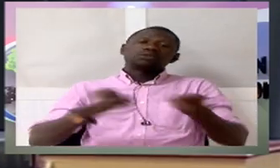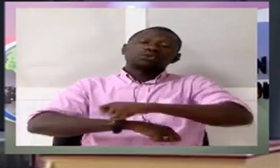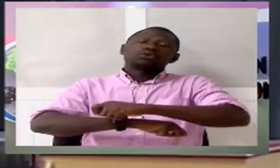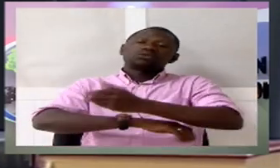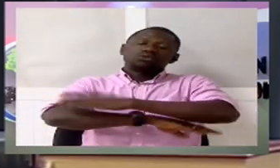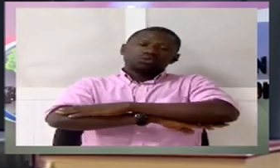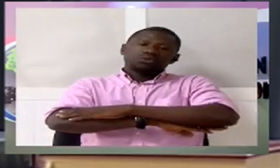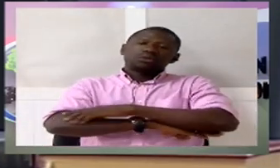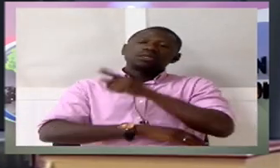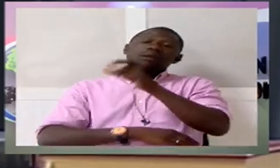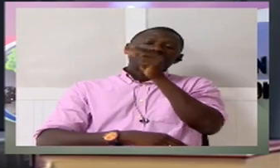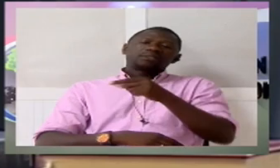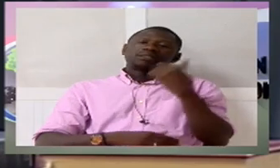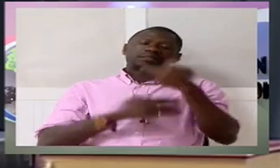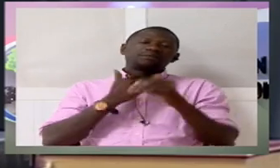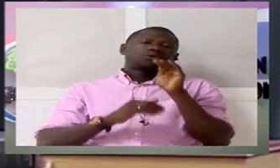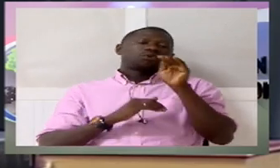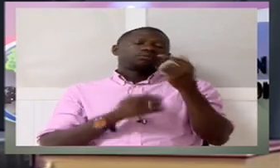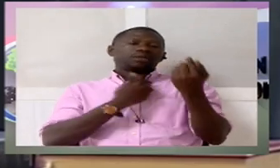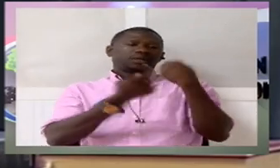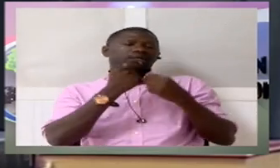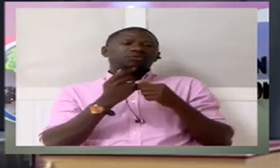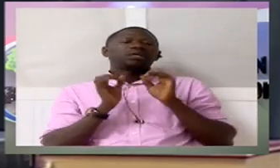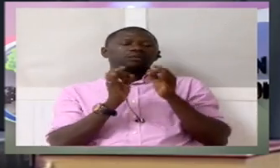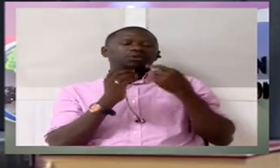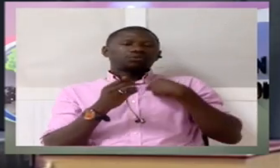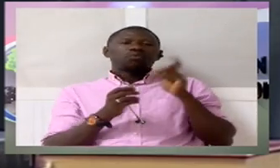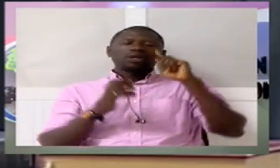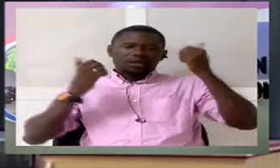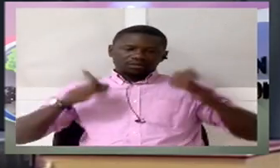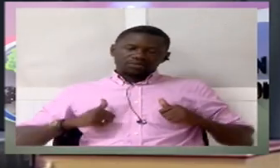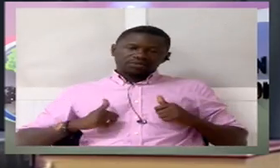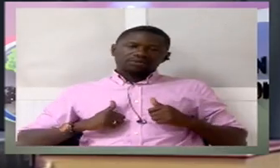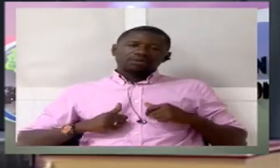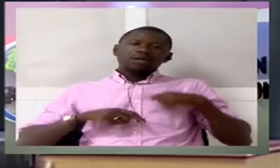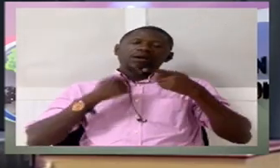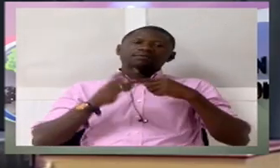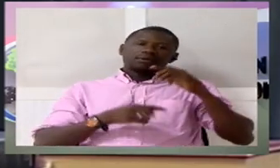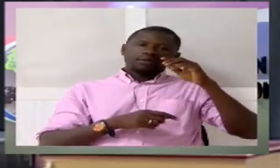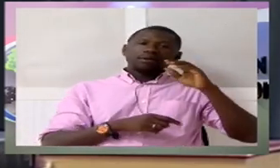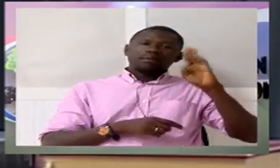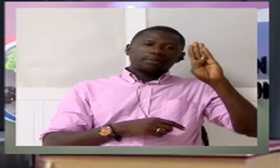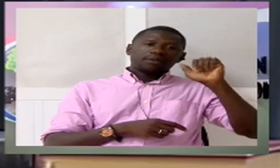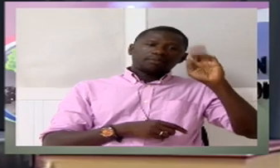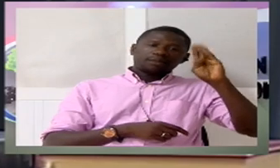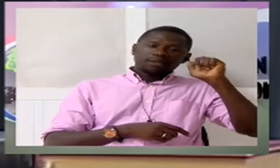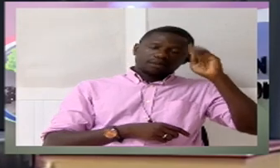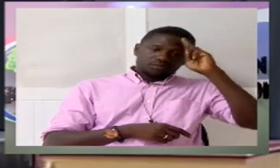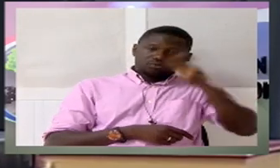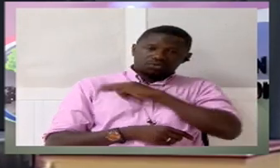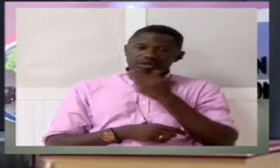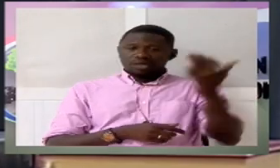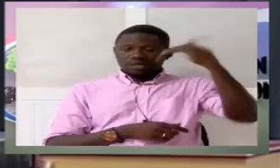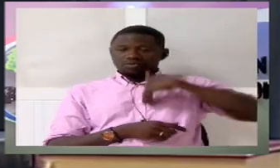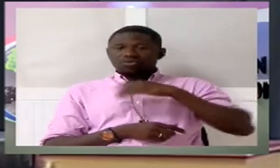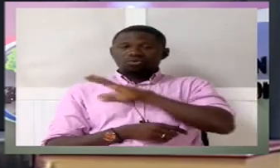call me back. Afonye ko menketa. To tell me what happened. Ala brother, Baba la brother nata na suoko no. Baba's brother came to the house. Fanan